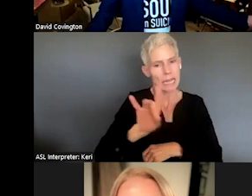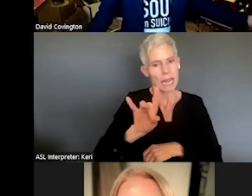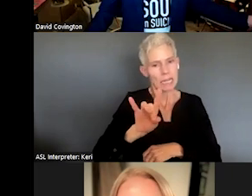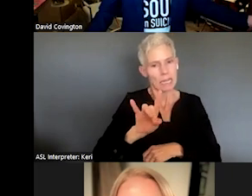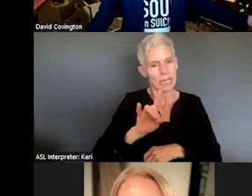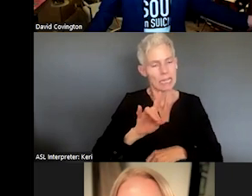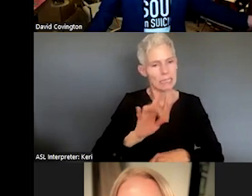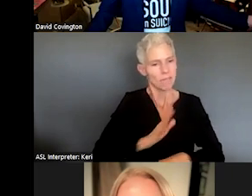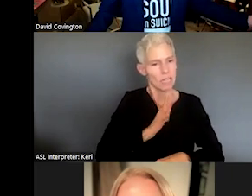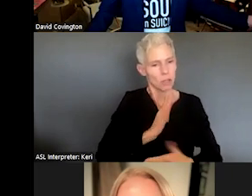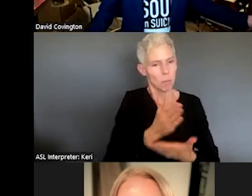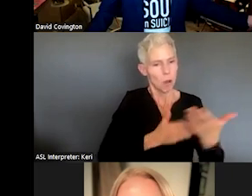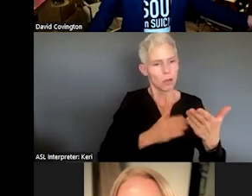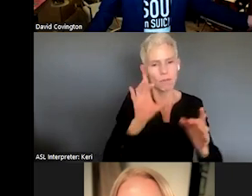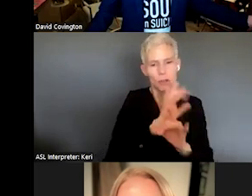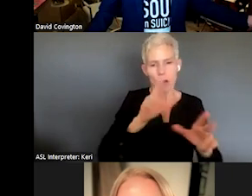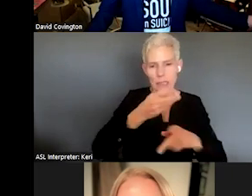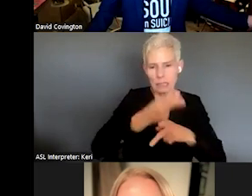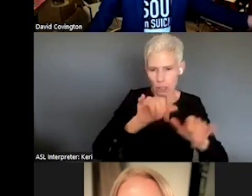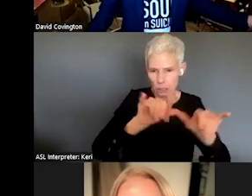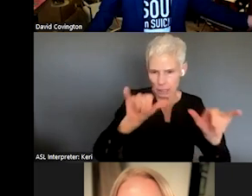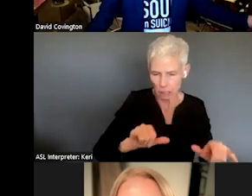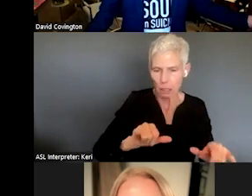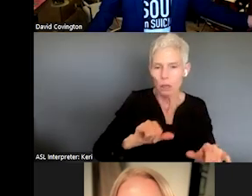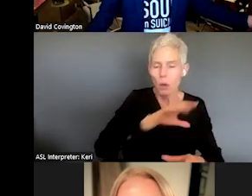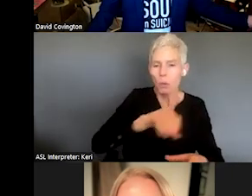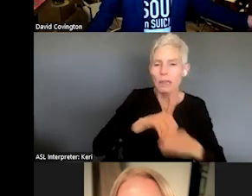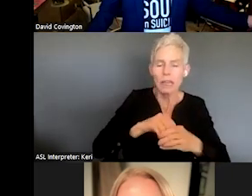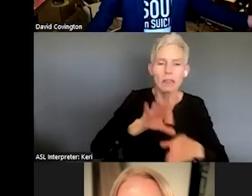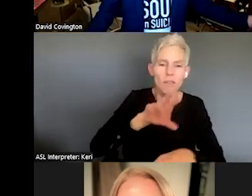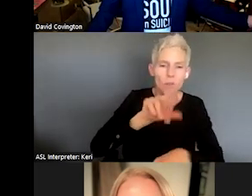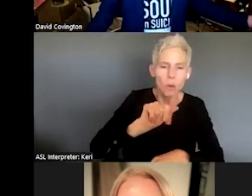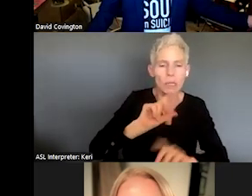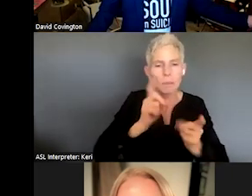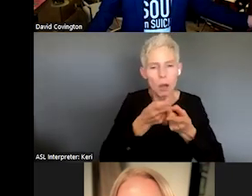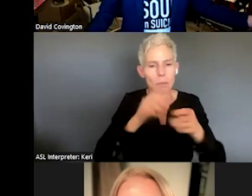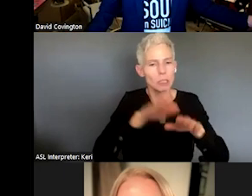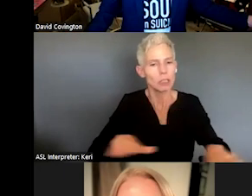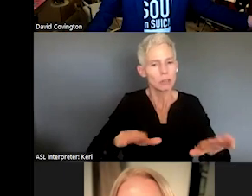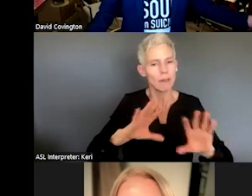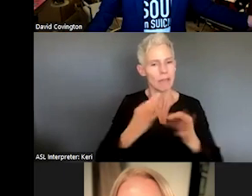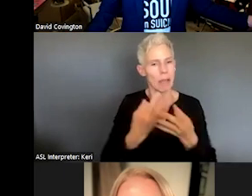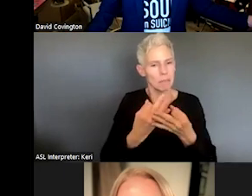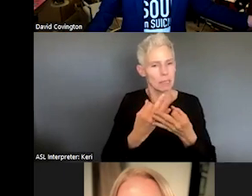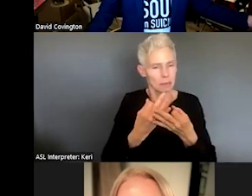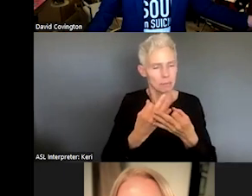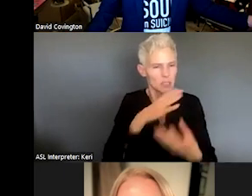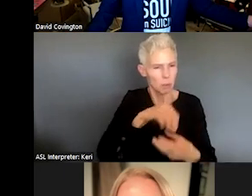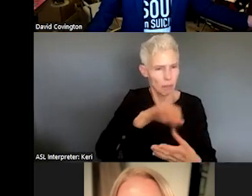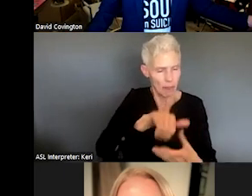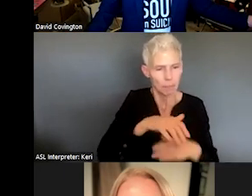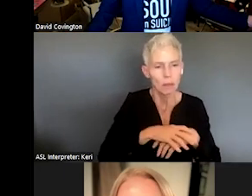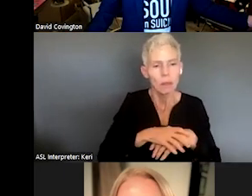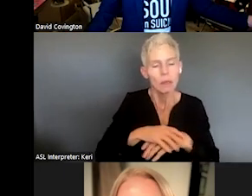crisis care system under the Florida Department of Children and Families. And the purpose of this is really to make